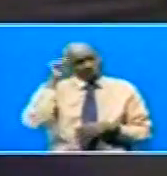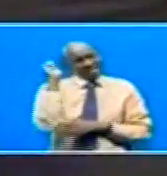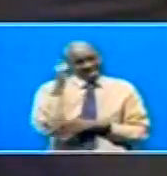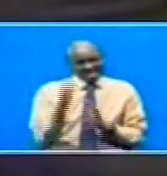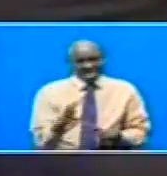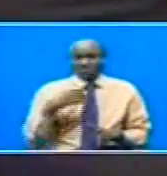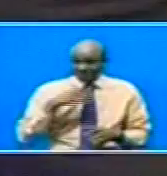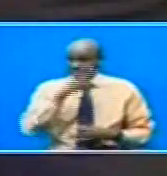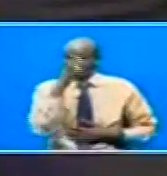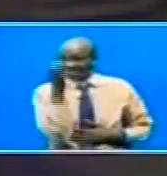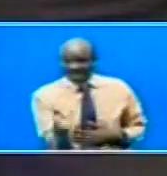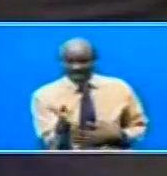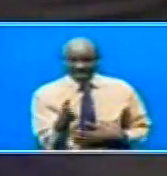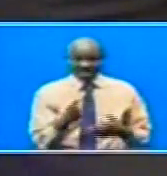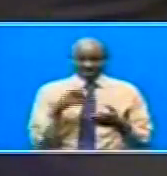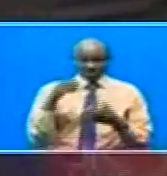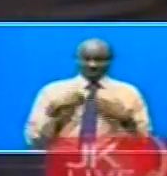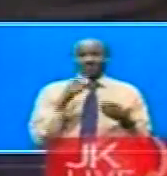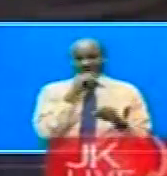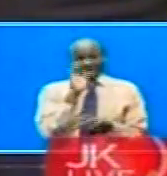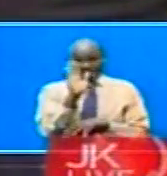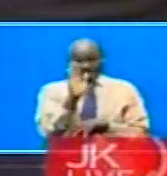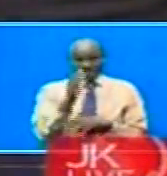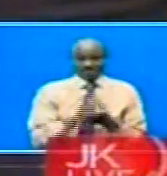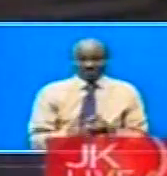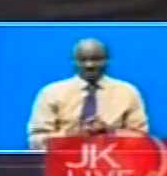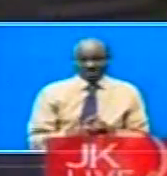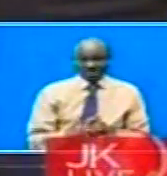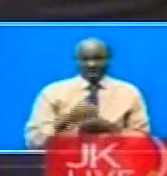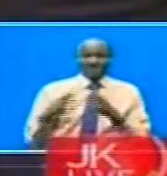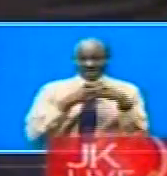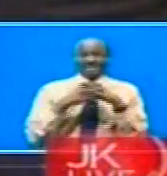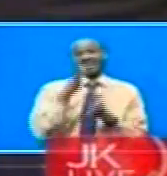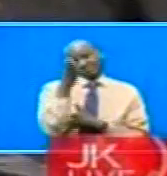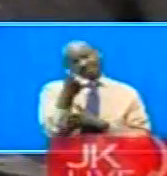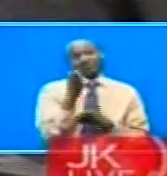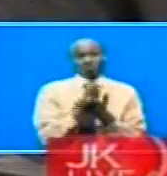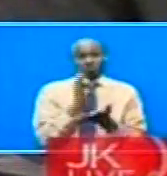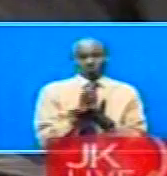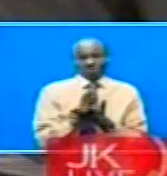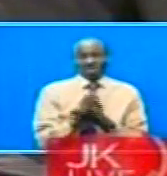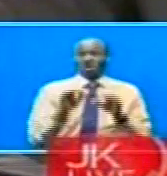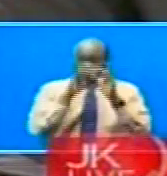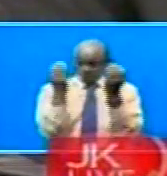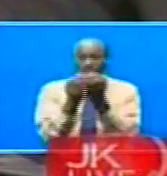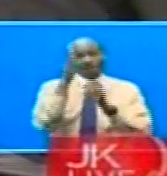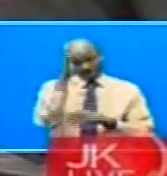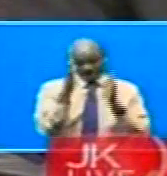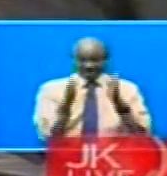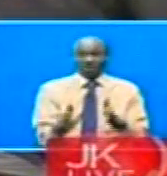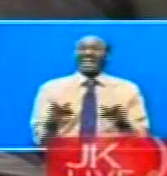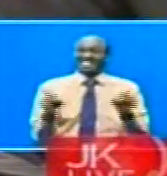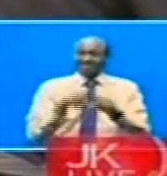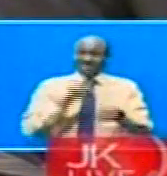a Kenyan in spirit. Through his father, yes. You know, but an American nevertheless, yes. A global person. And then at the